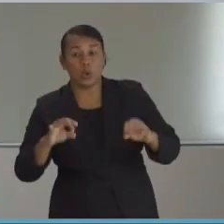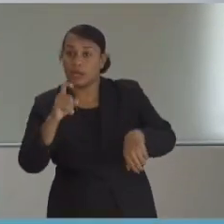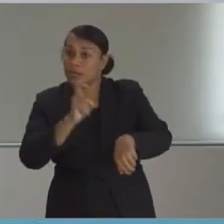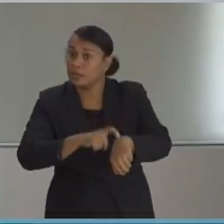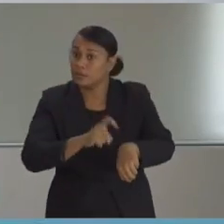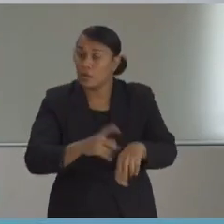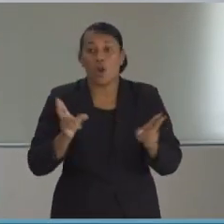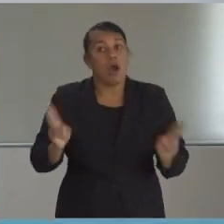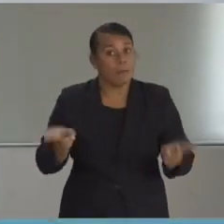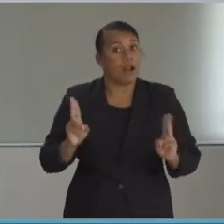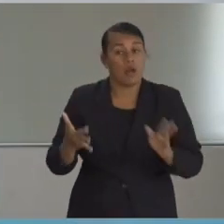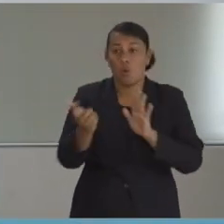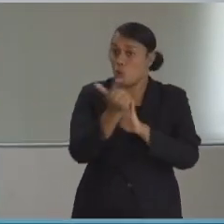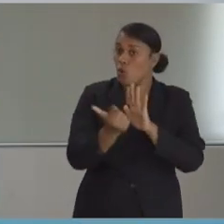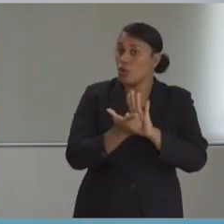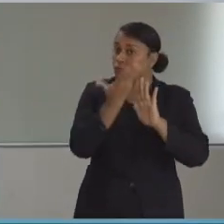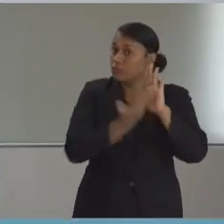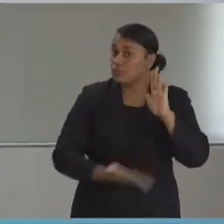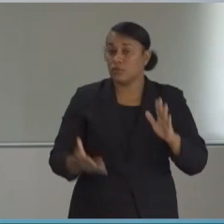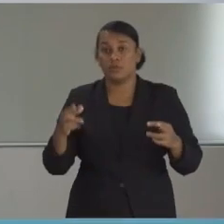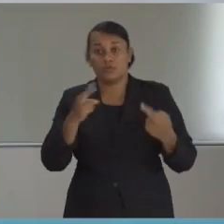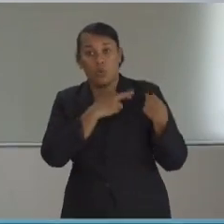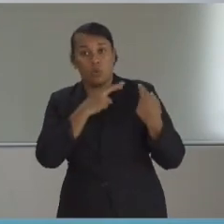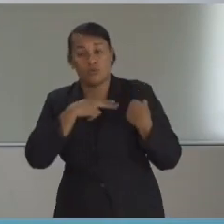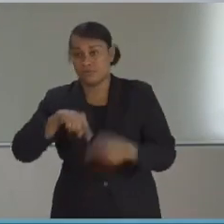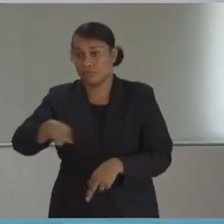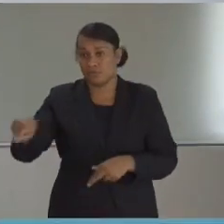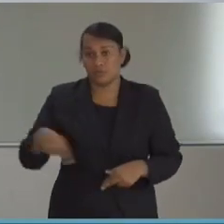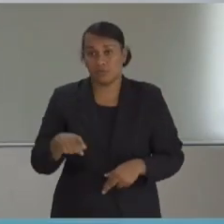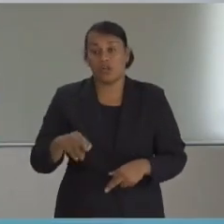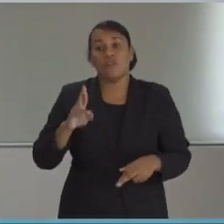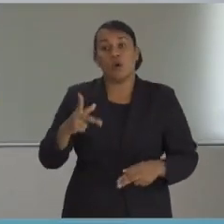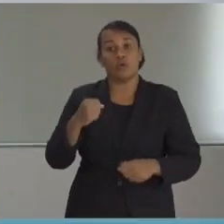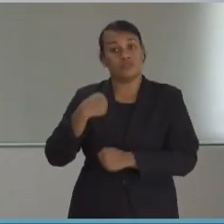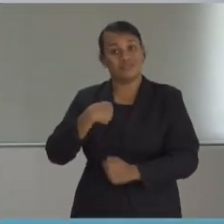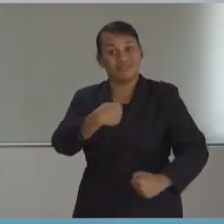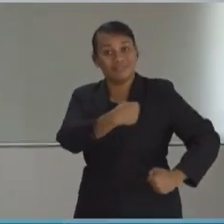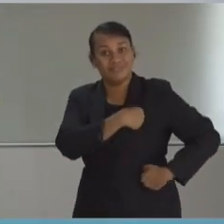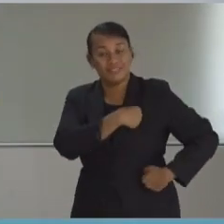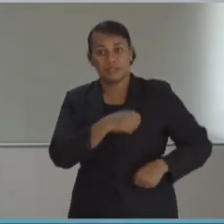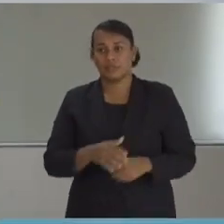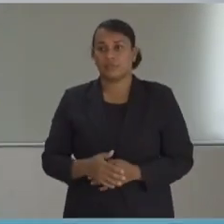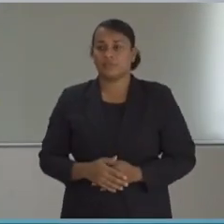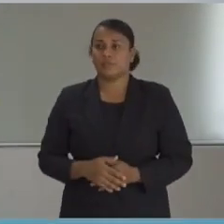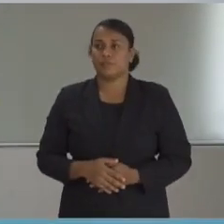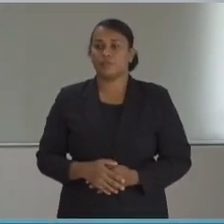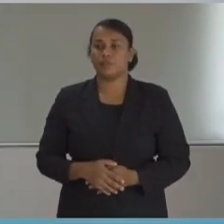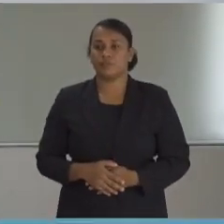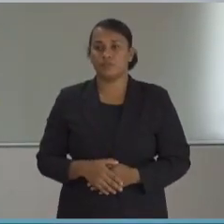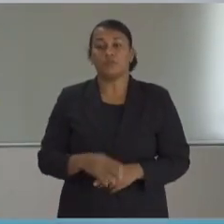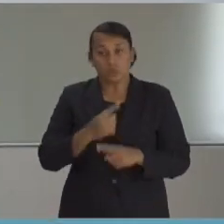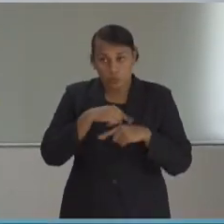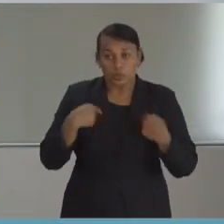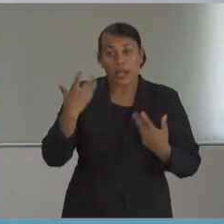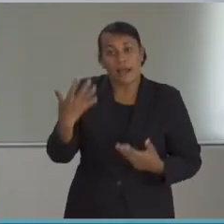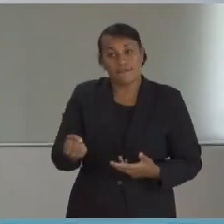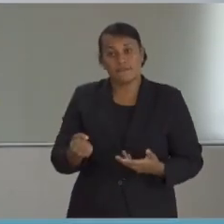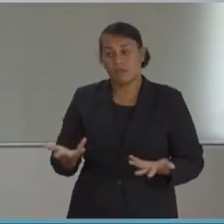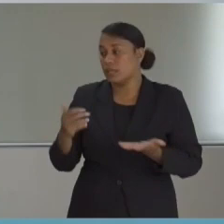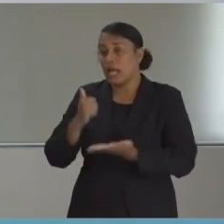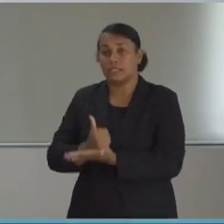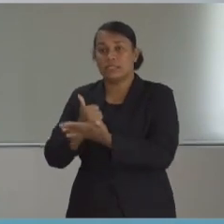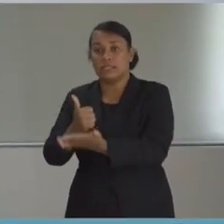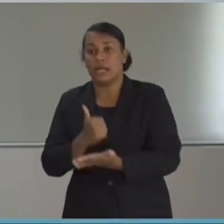enforcement responsibilities and functions. With the RFMF, we are there to assist the police